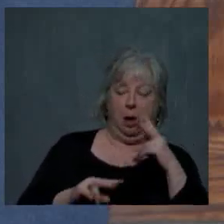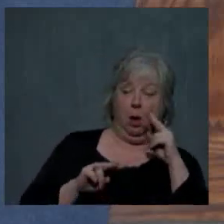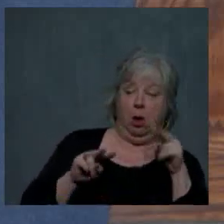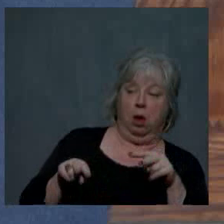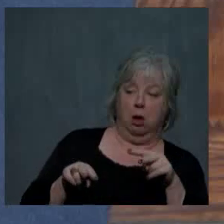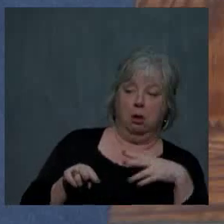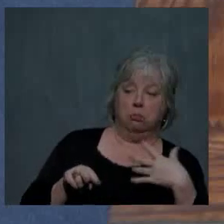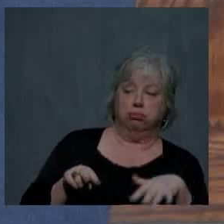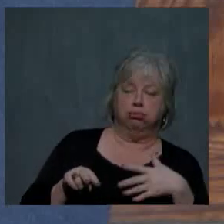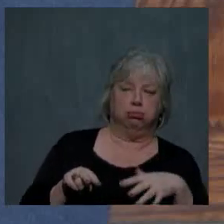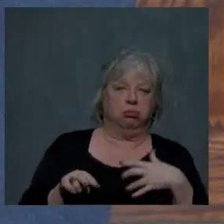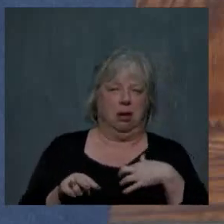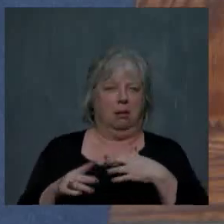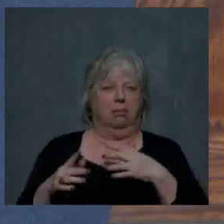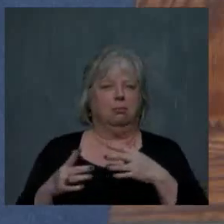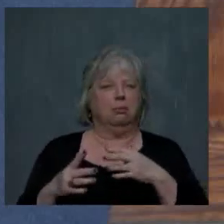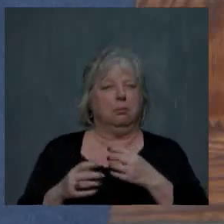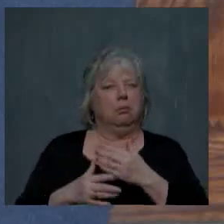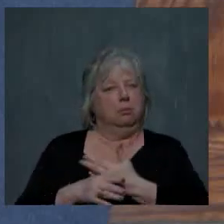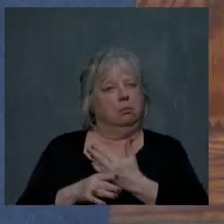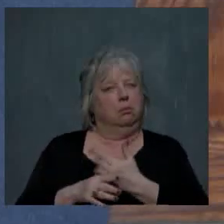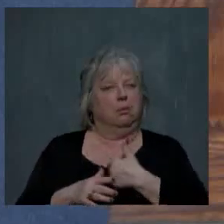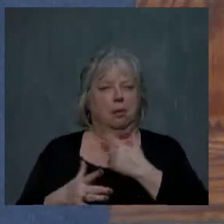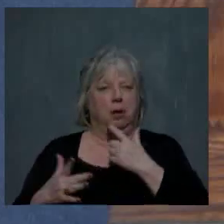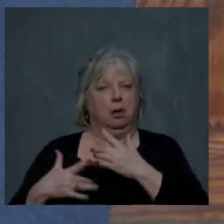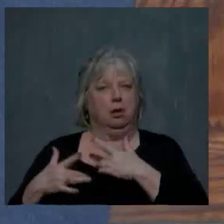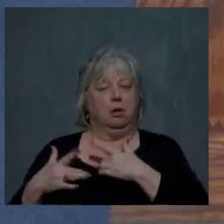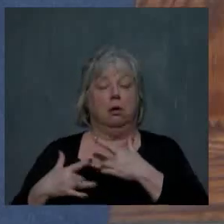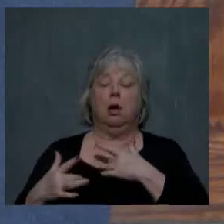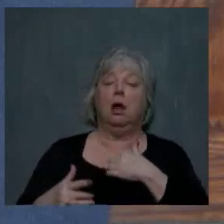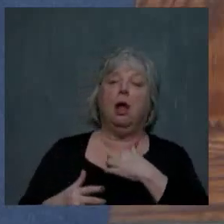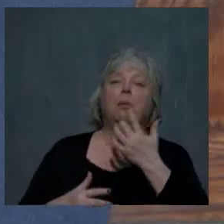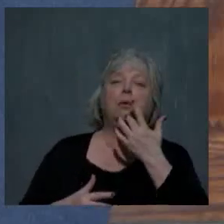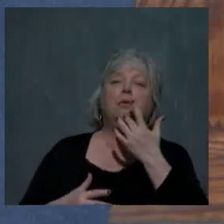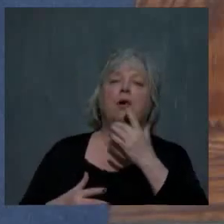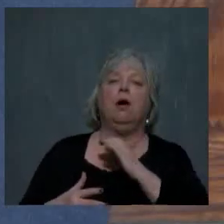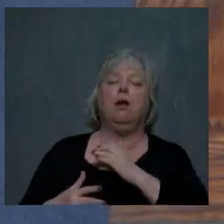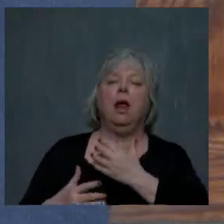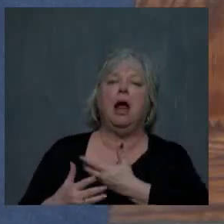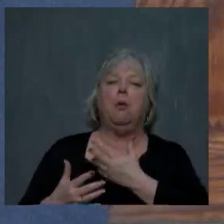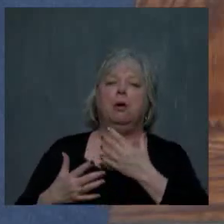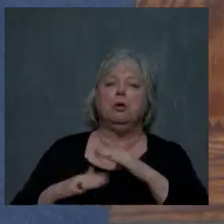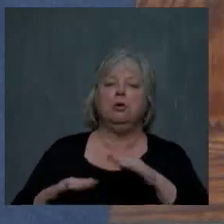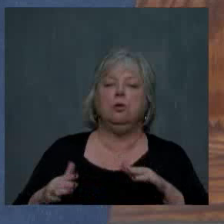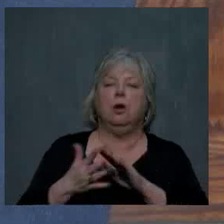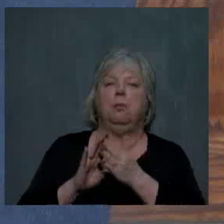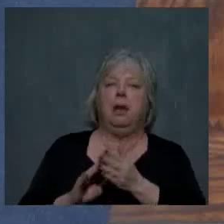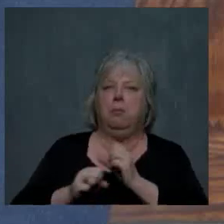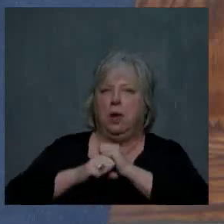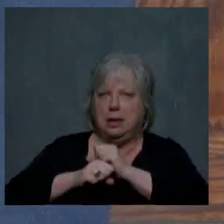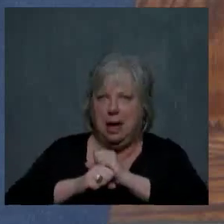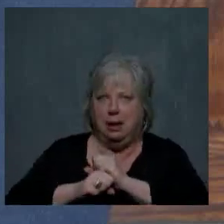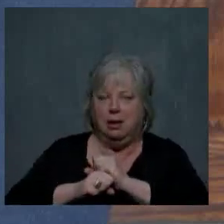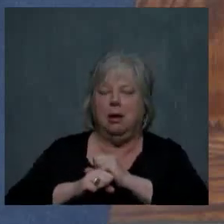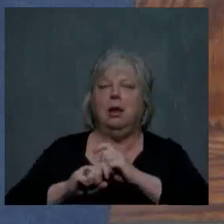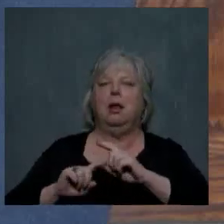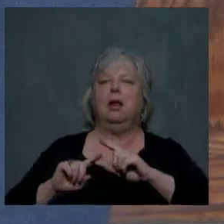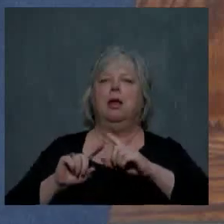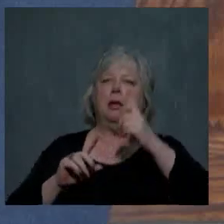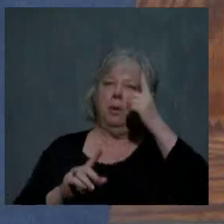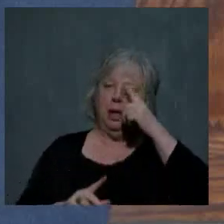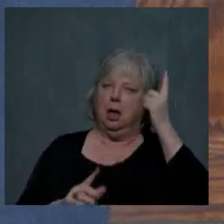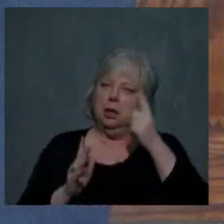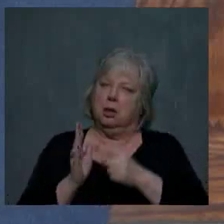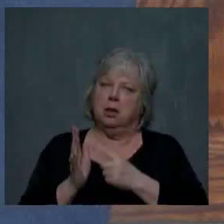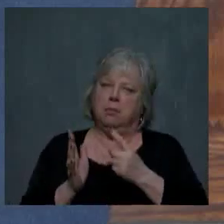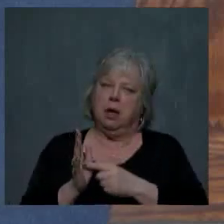you. I'm concerned about that. I would like so much for our children to be protected, because sometimes we have a tendency